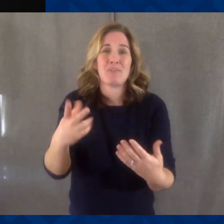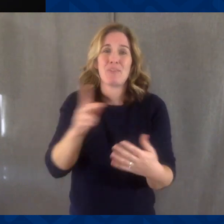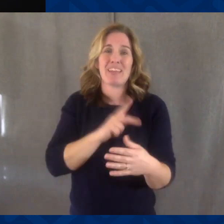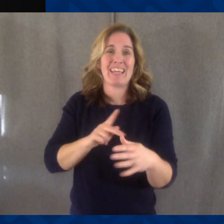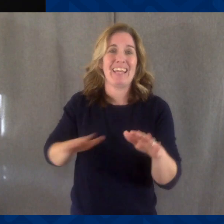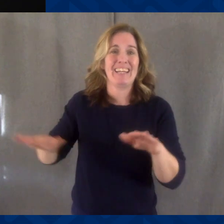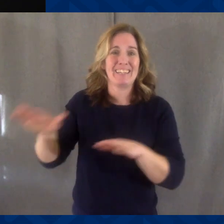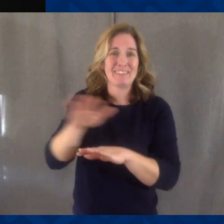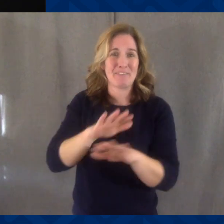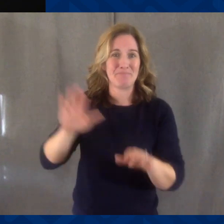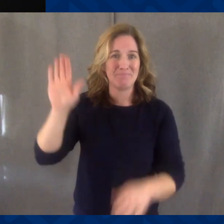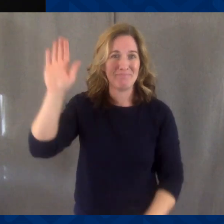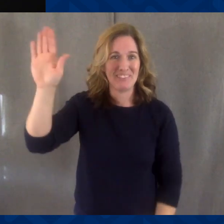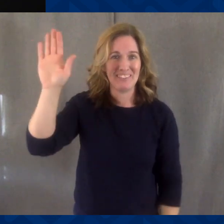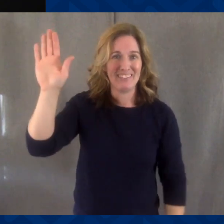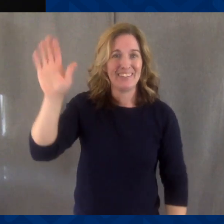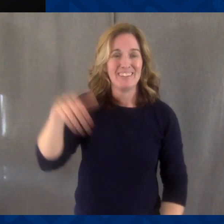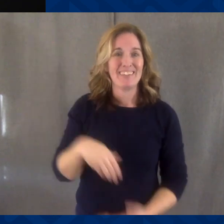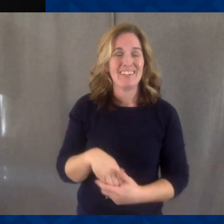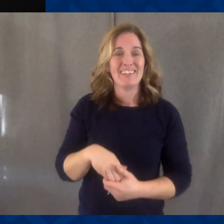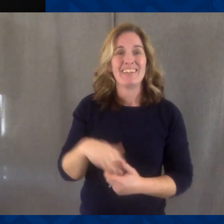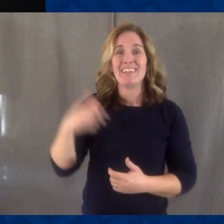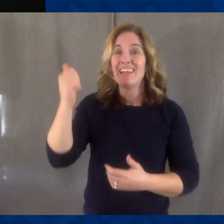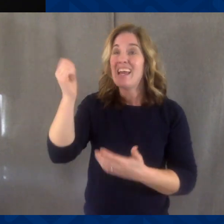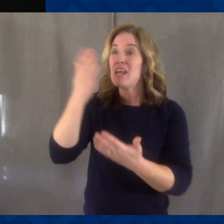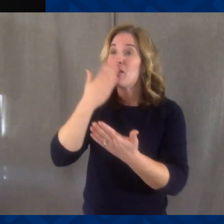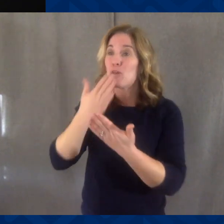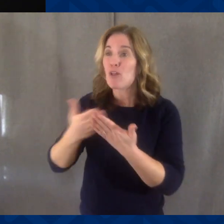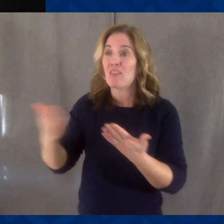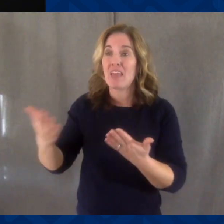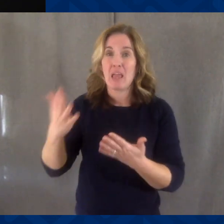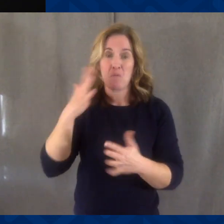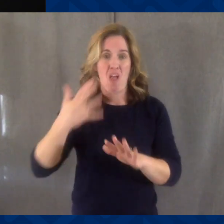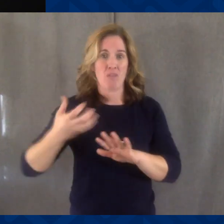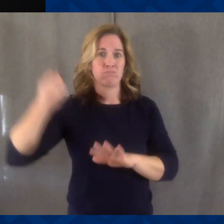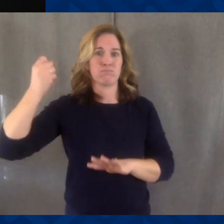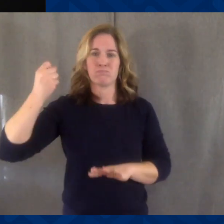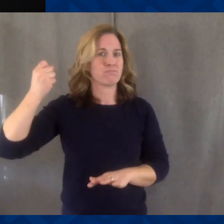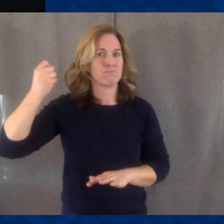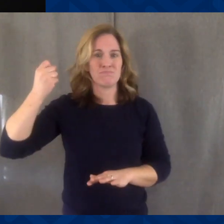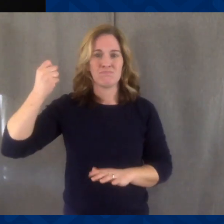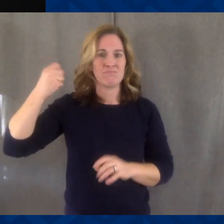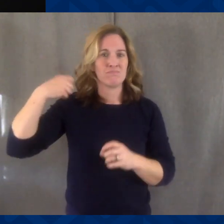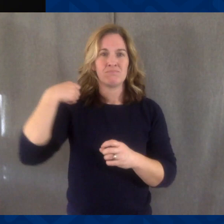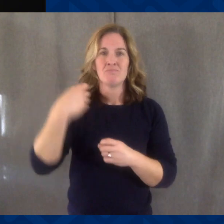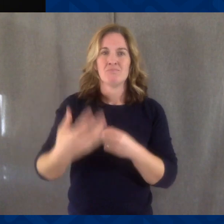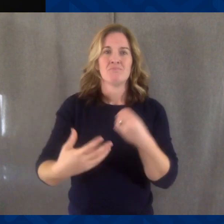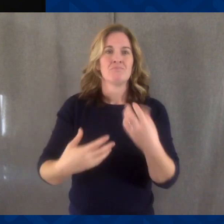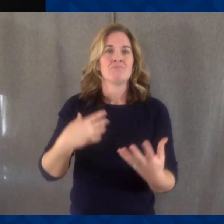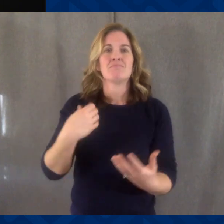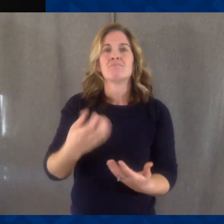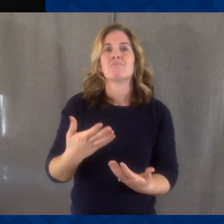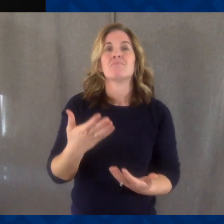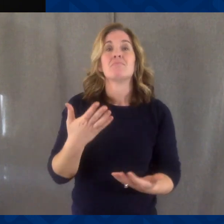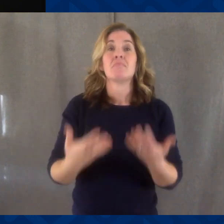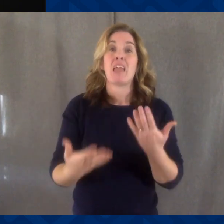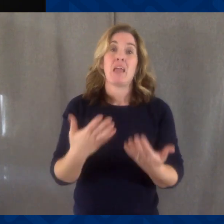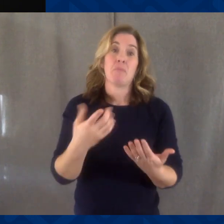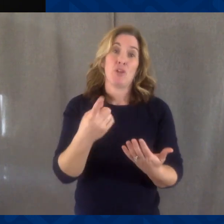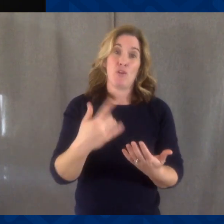not withhold any good thing from those he loves. Maybe you're in here this morning and you feel a little bit like the older